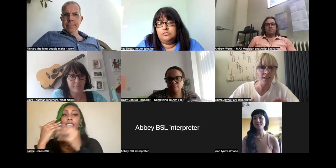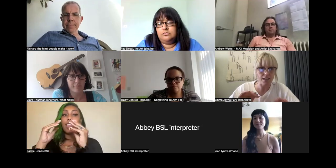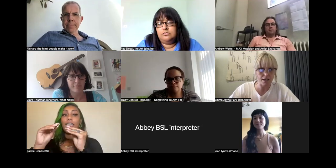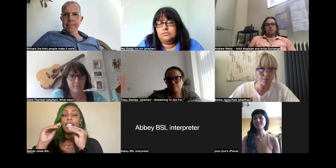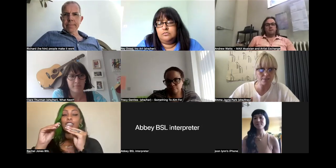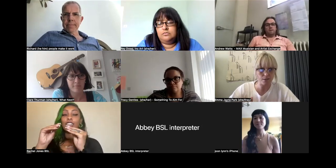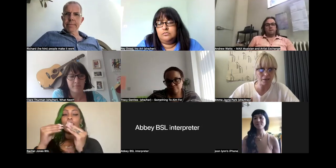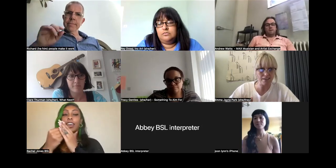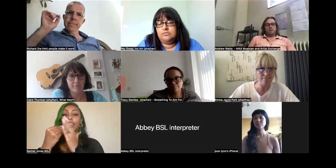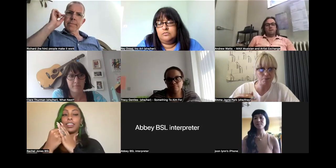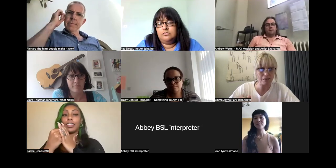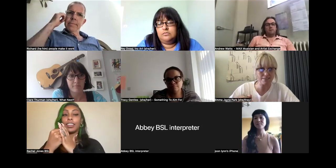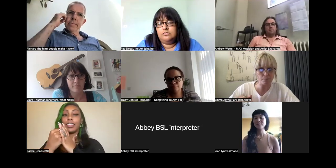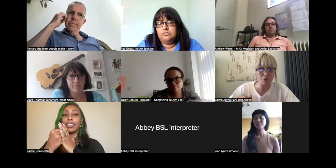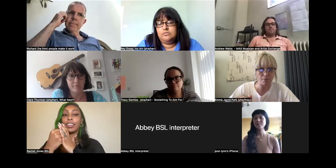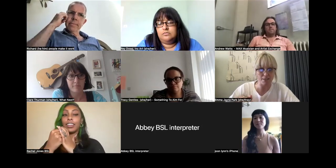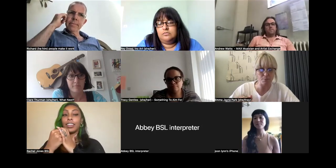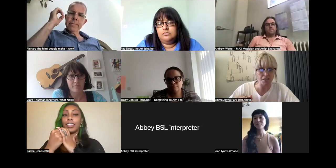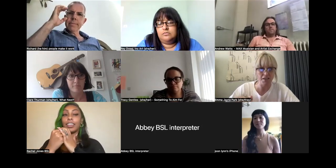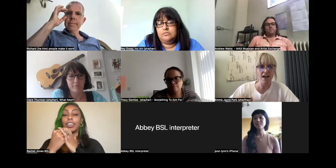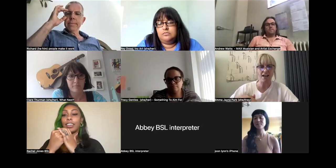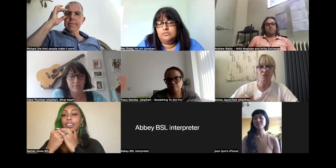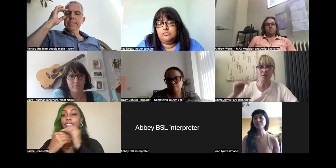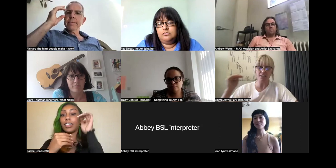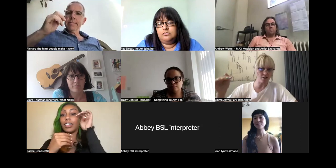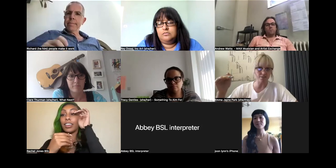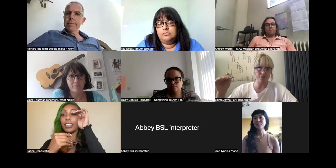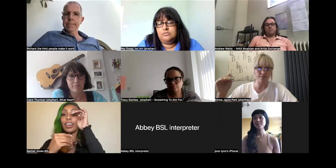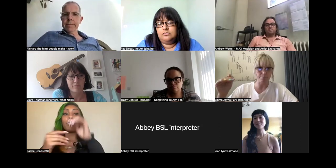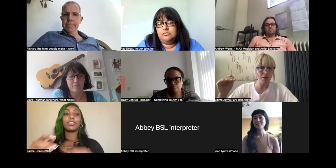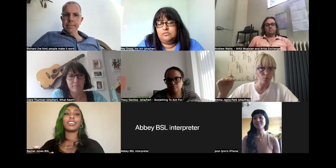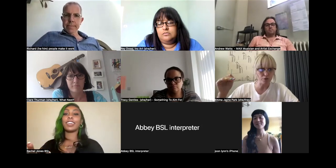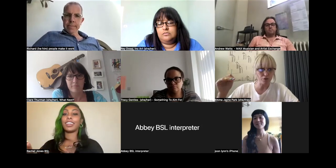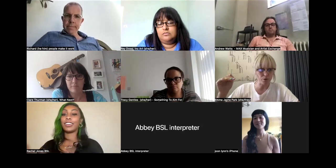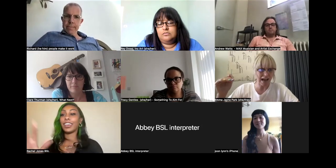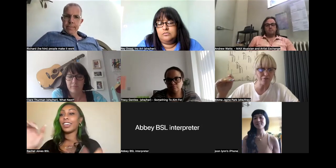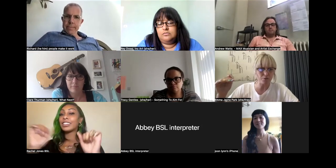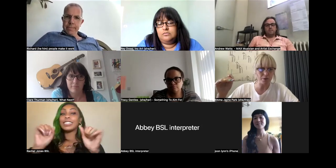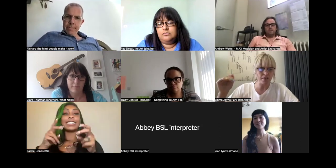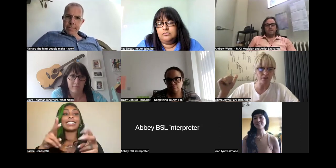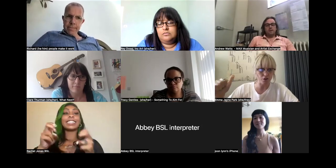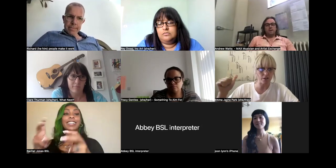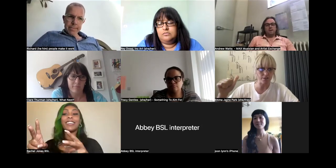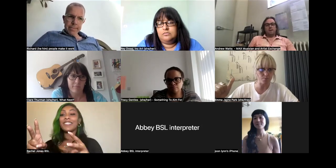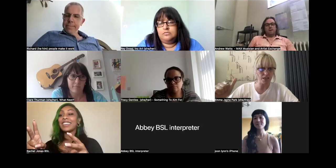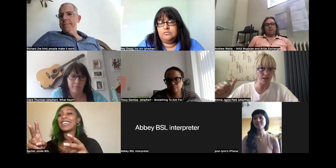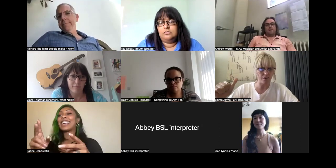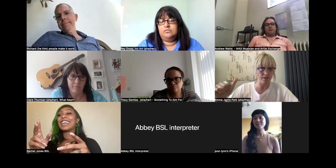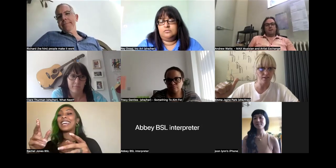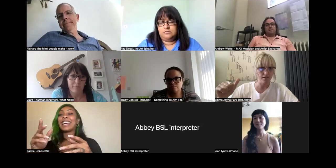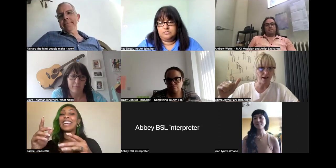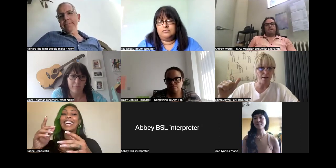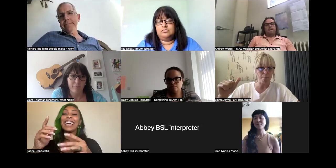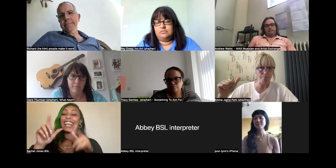finances in a basic way and basic budget management? And do we need an art system where you don't have to be a jargon